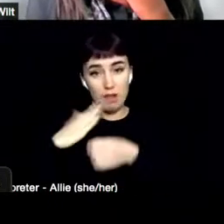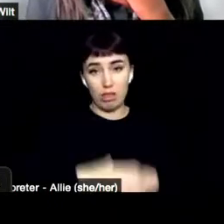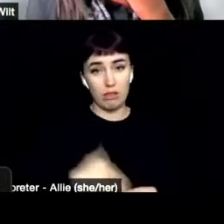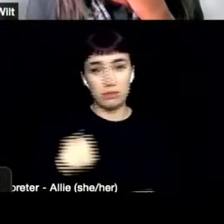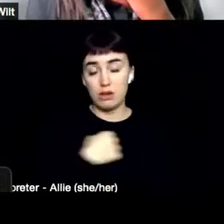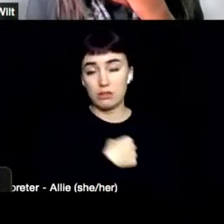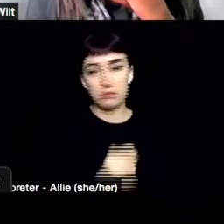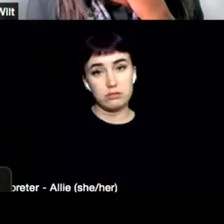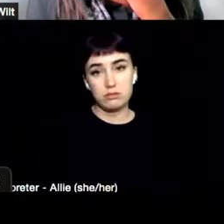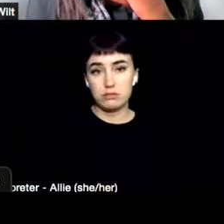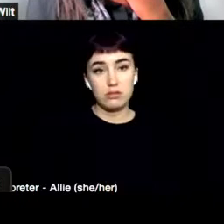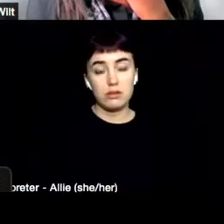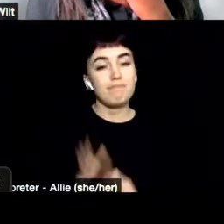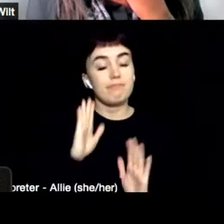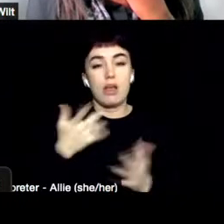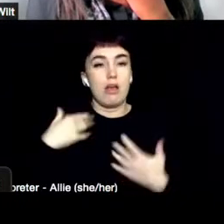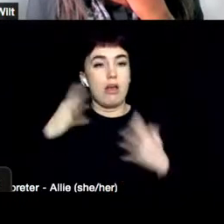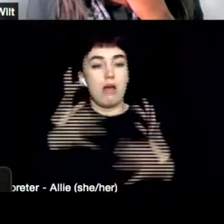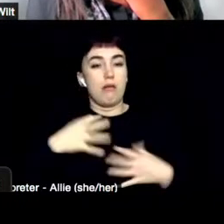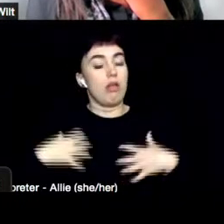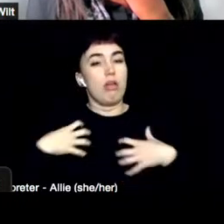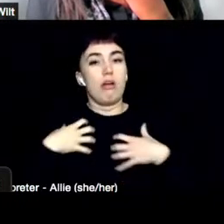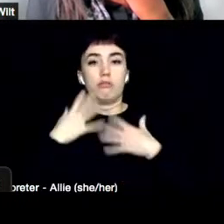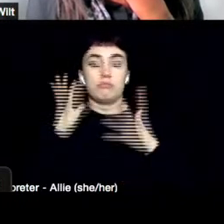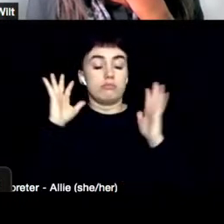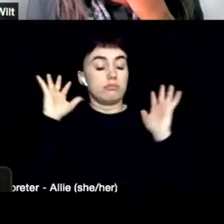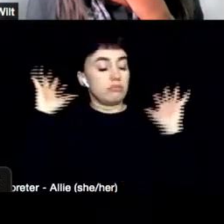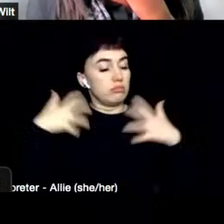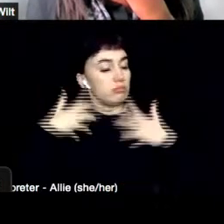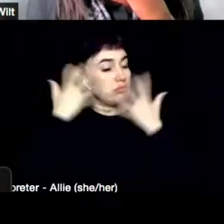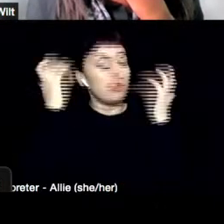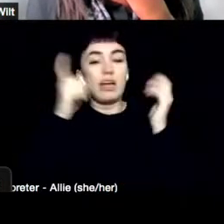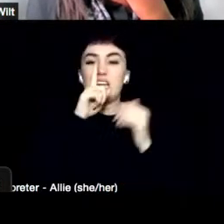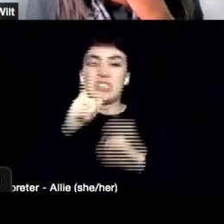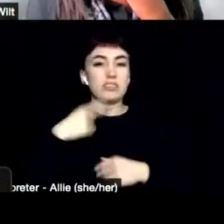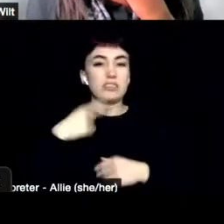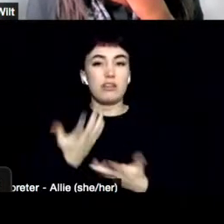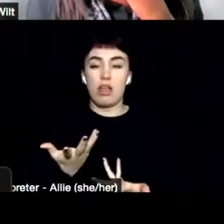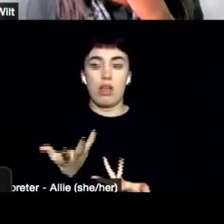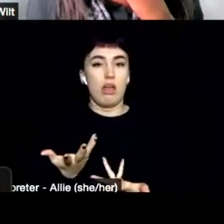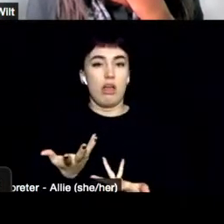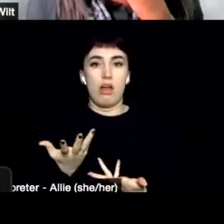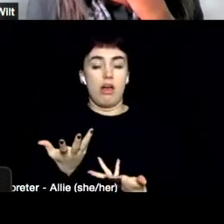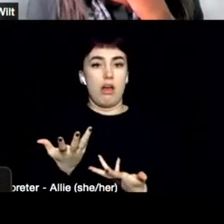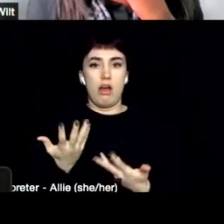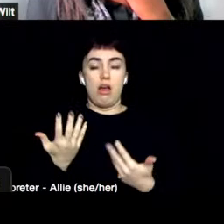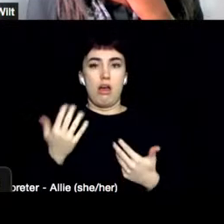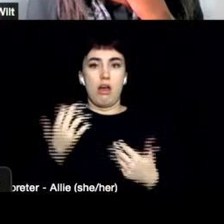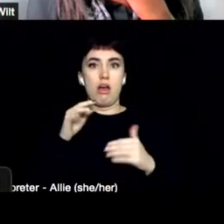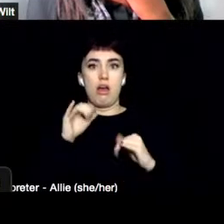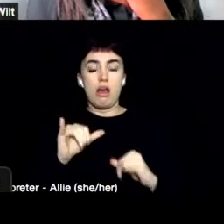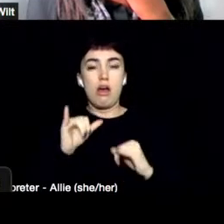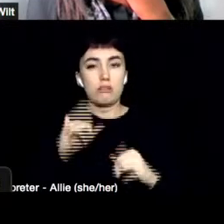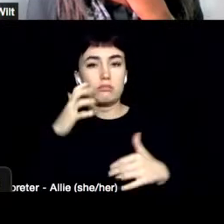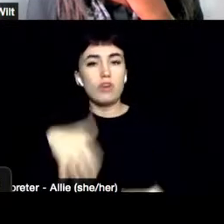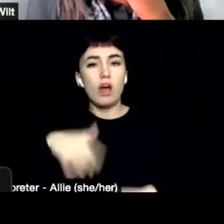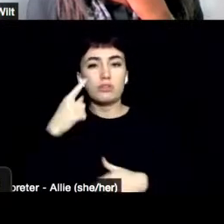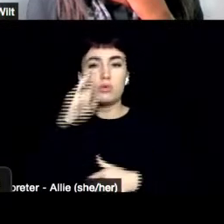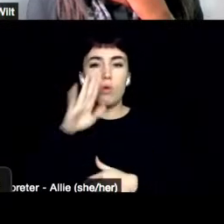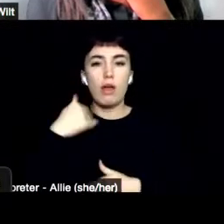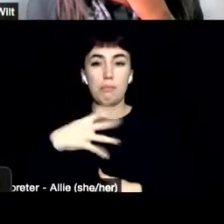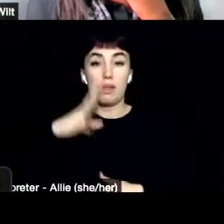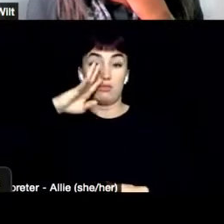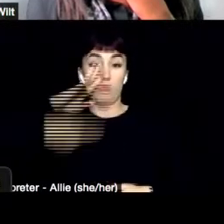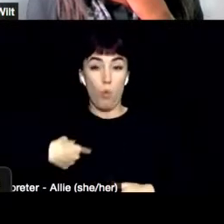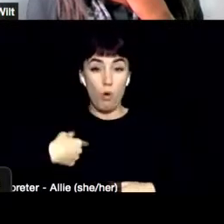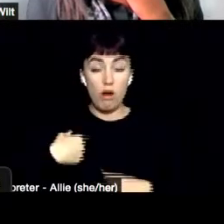I'm just absolutely appalled. It is so disheartening to know that we are being ignored and you are sitting